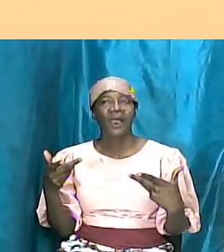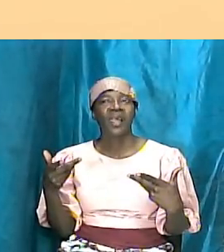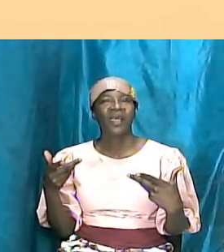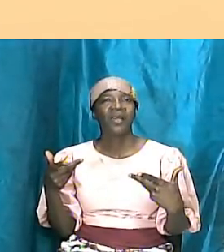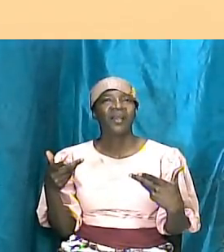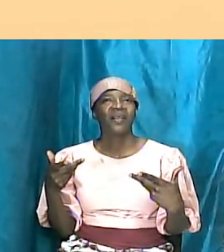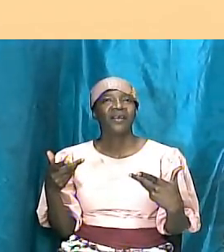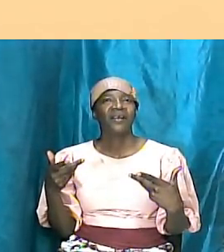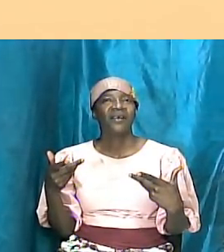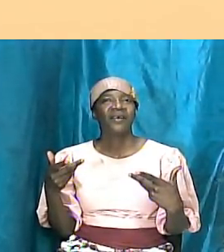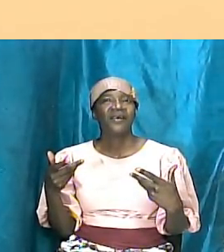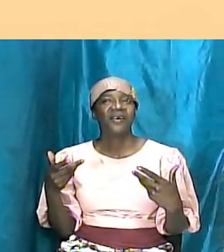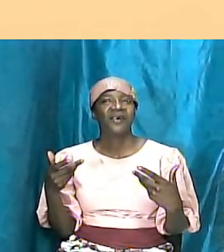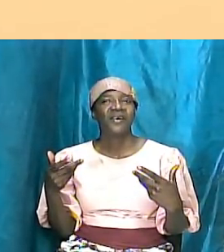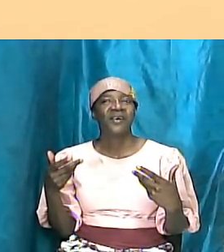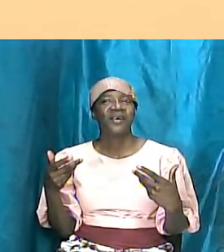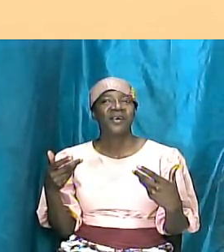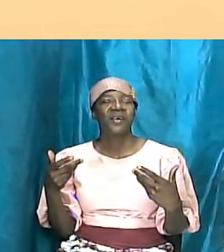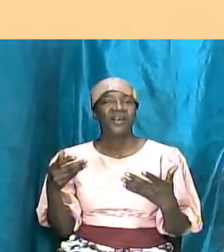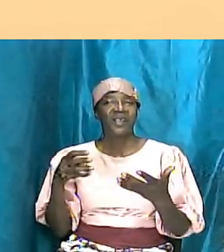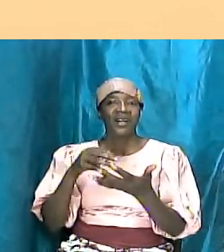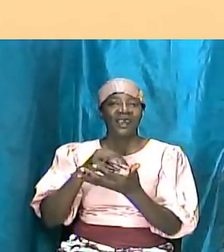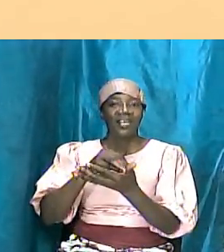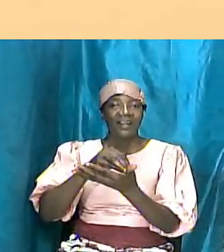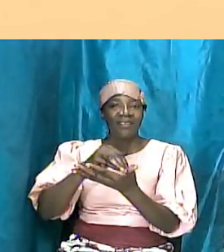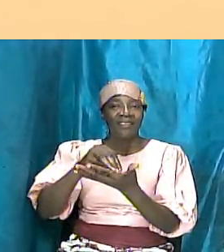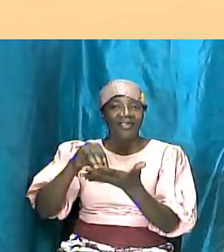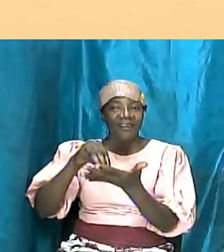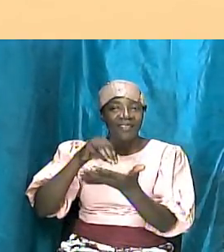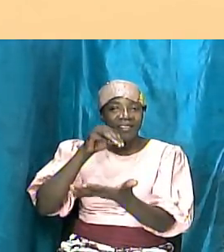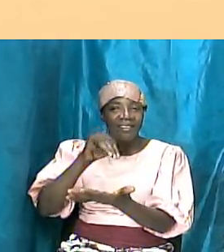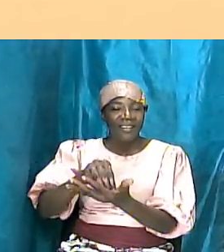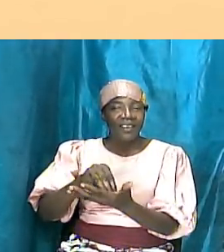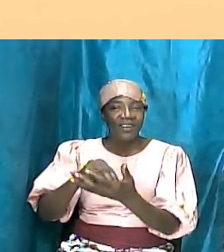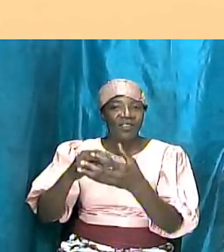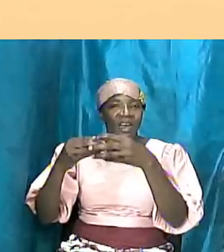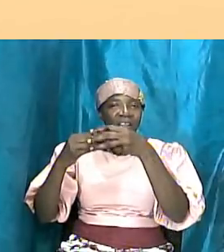The central theme